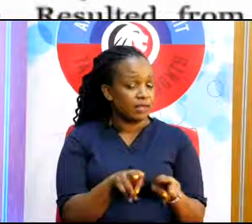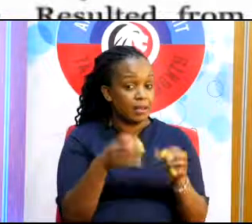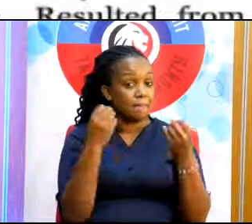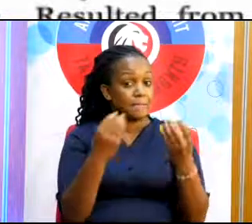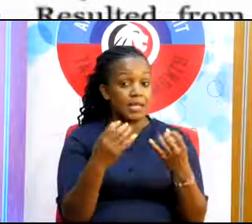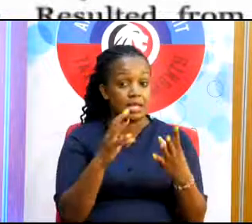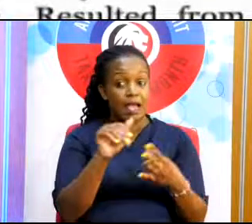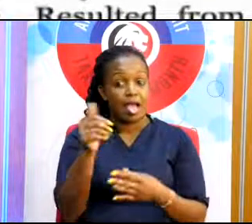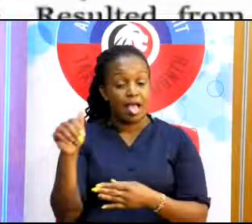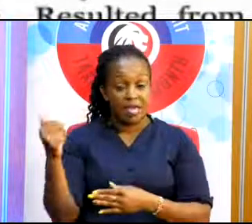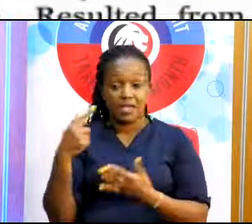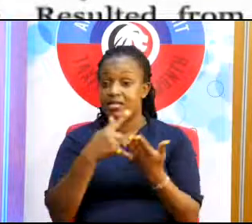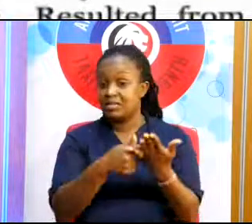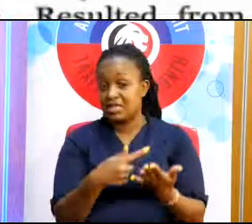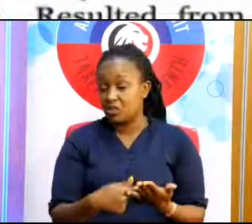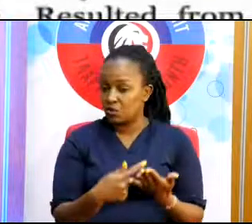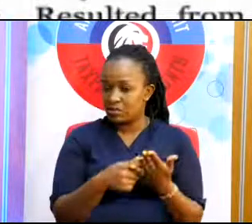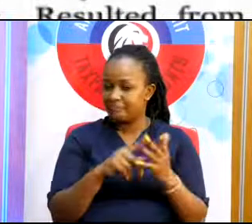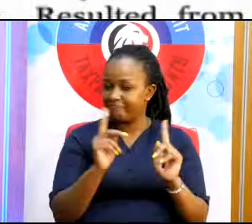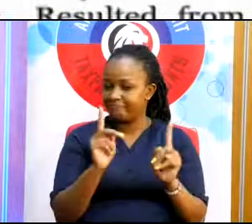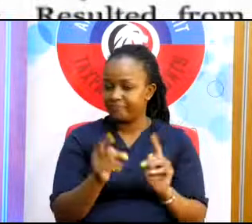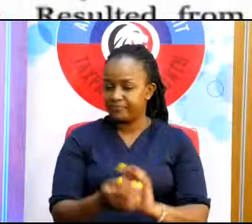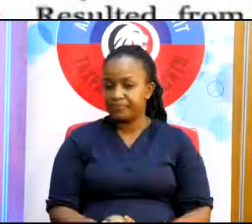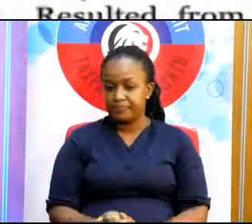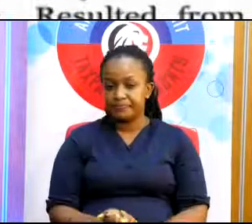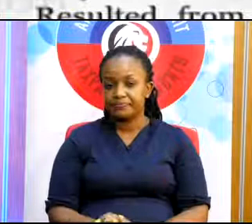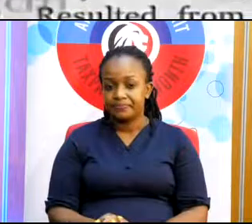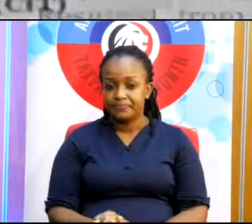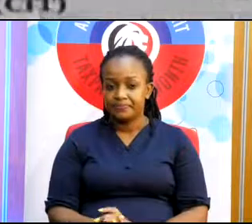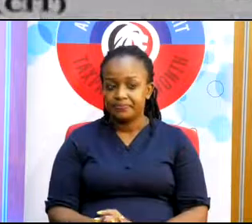in many other conversations.